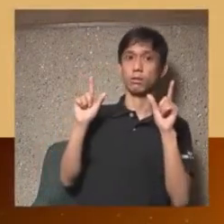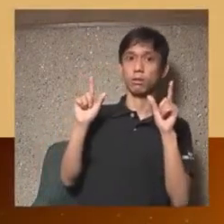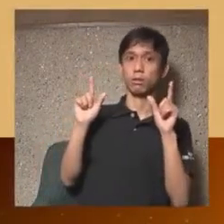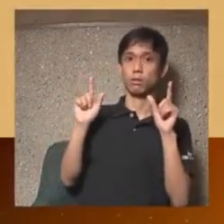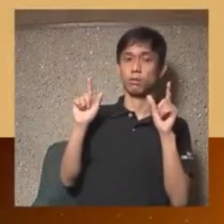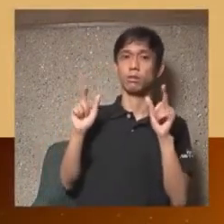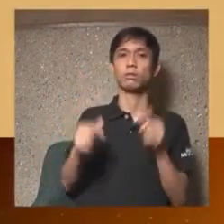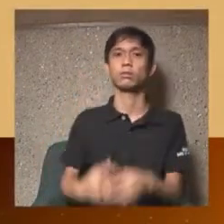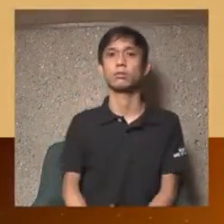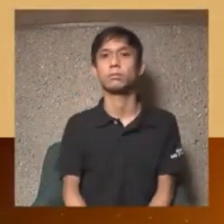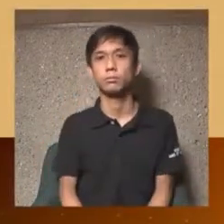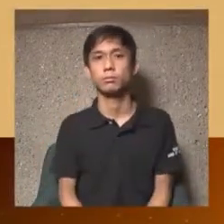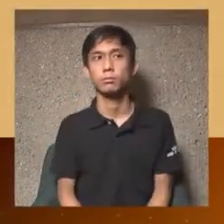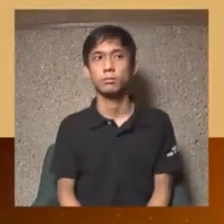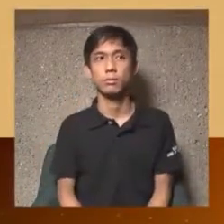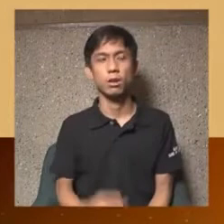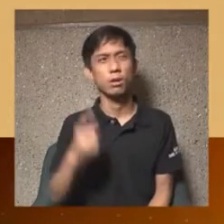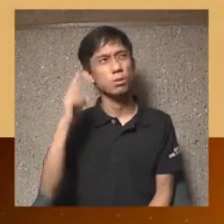Sometimes.